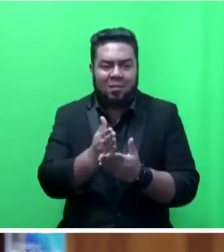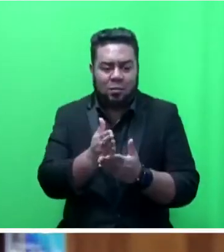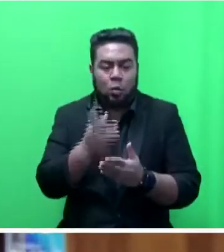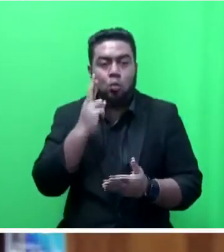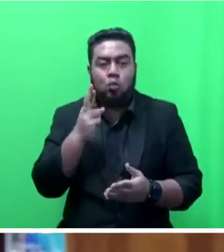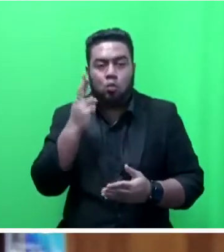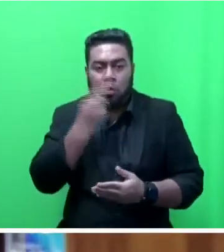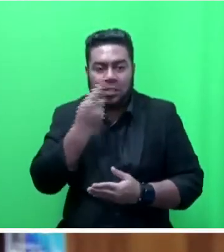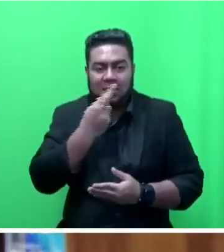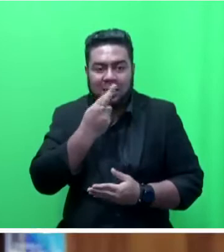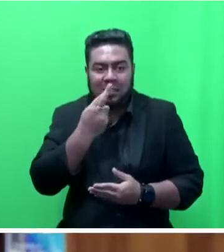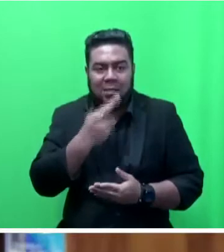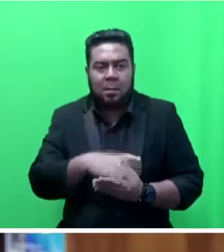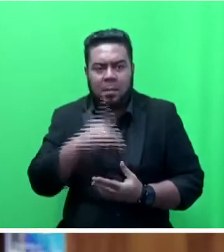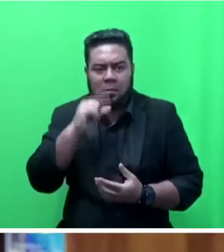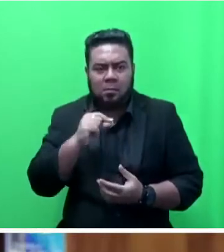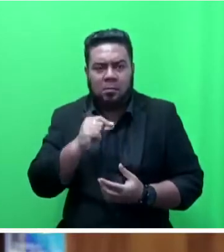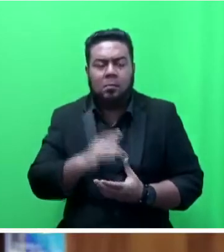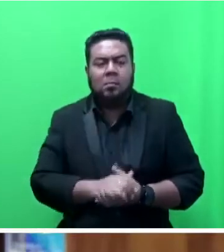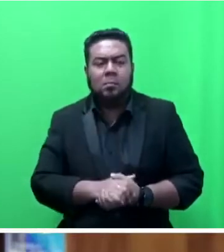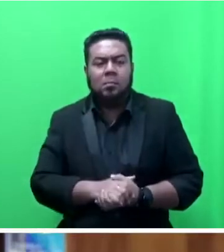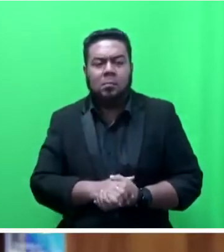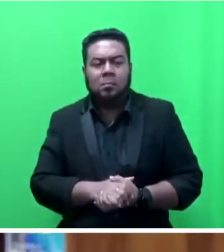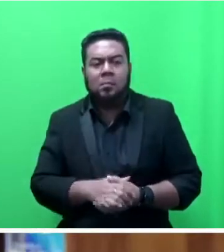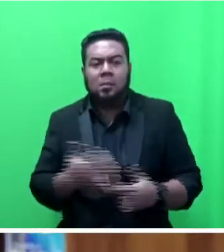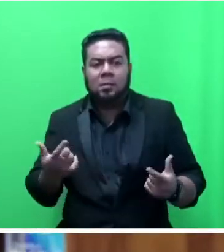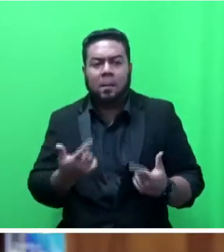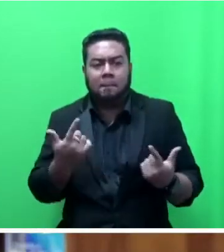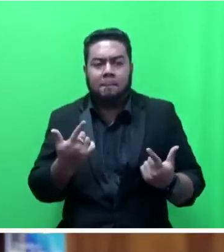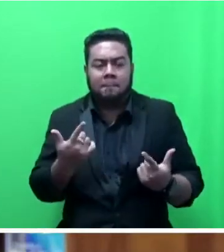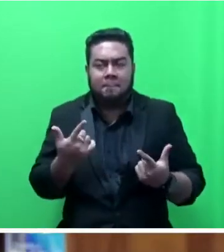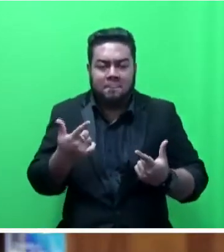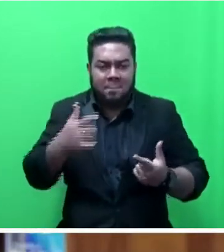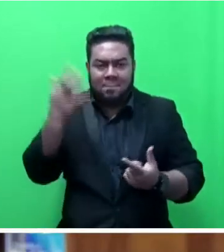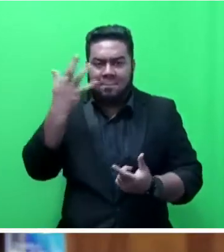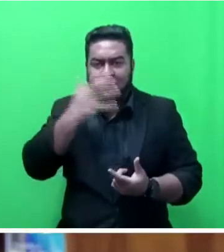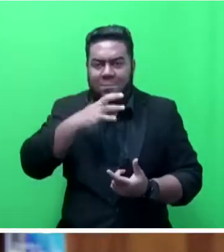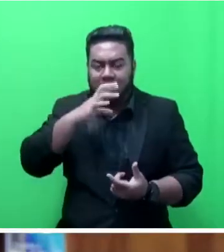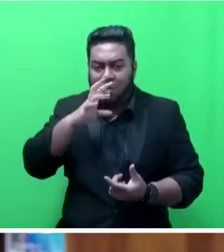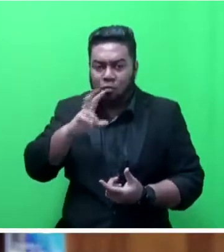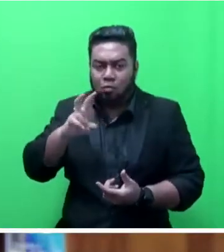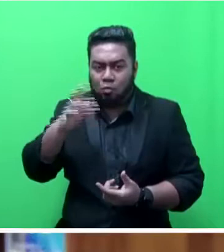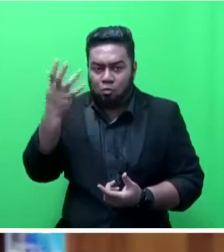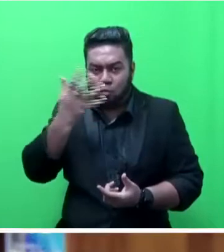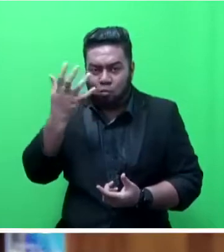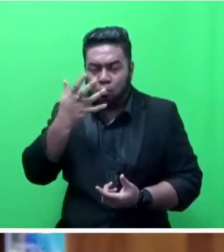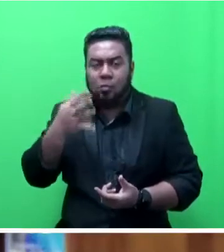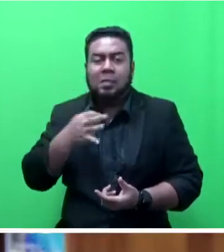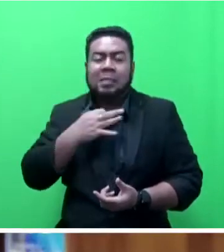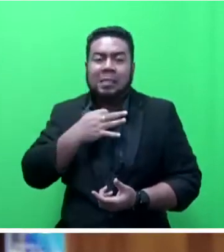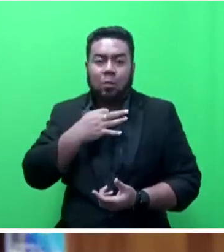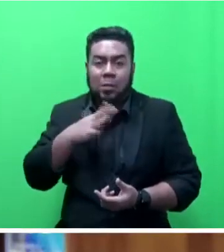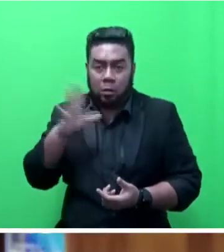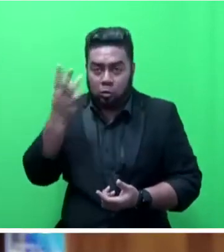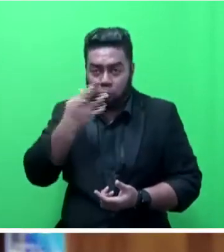health, but it causes severe production and economic losses and poses a significant threat to the pork industry in